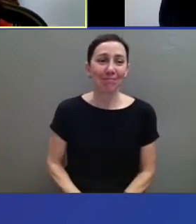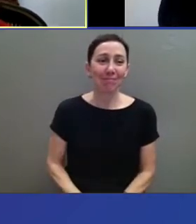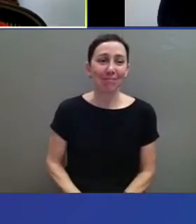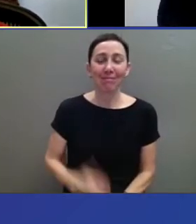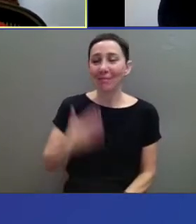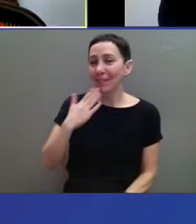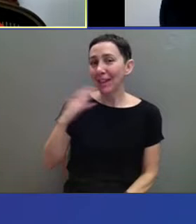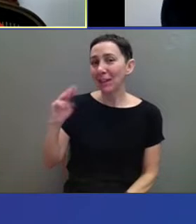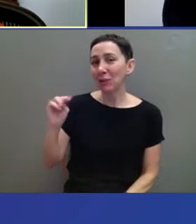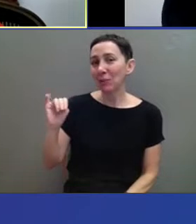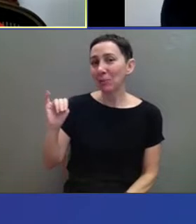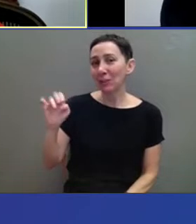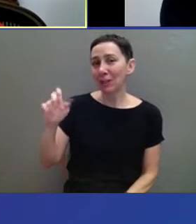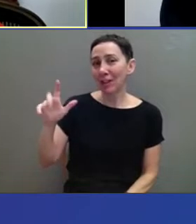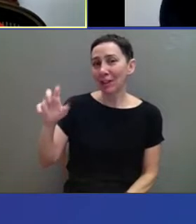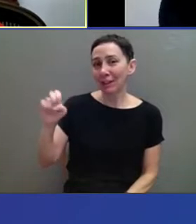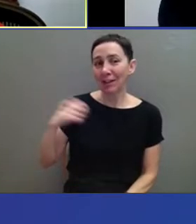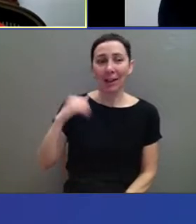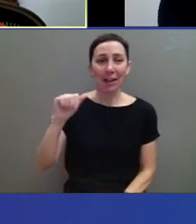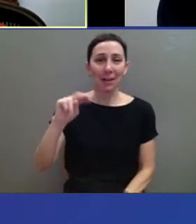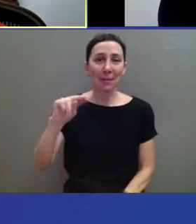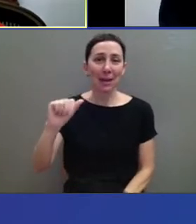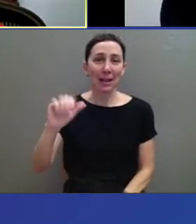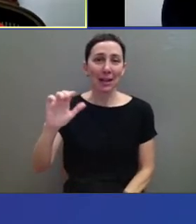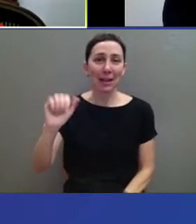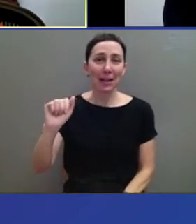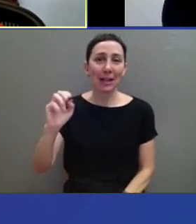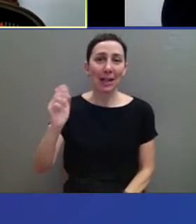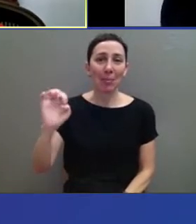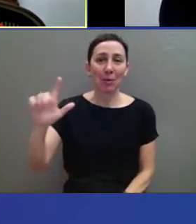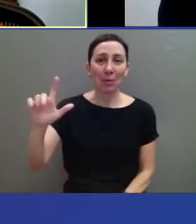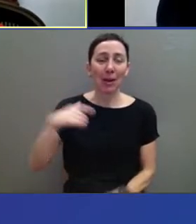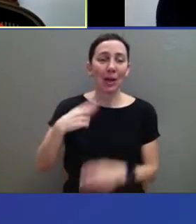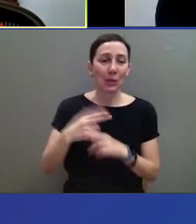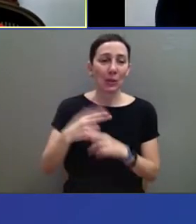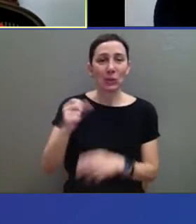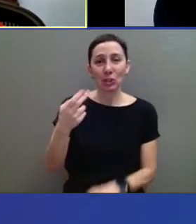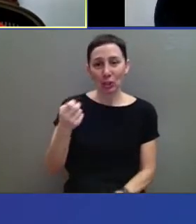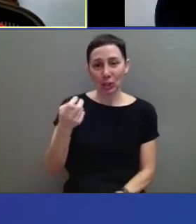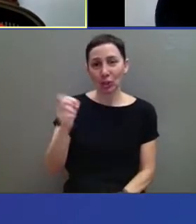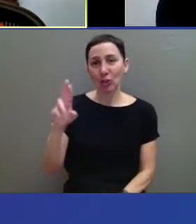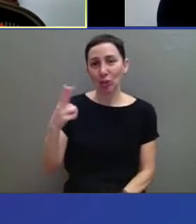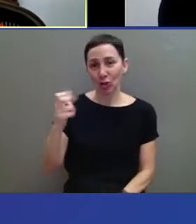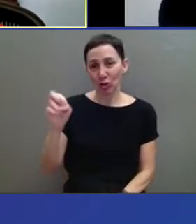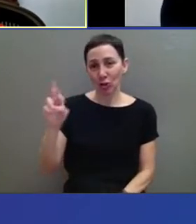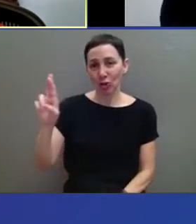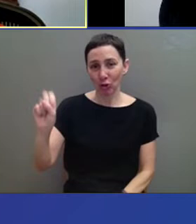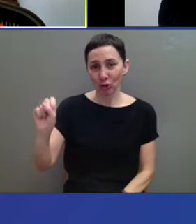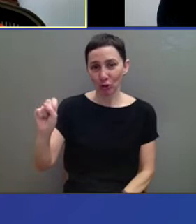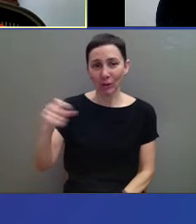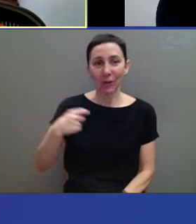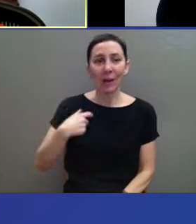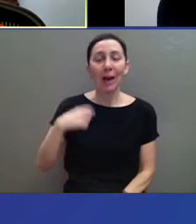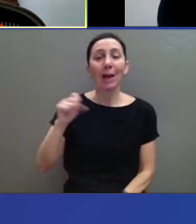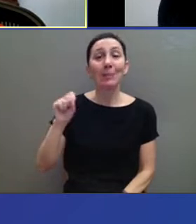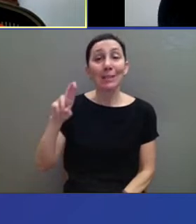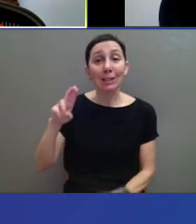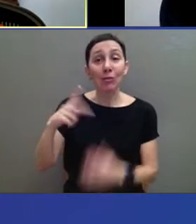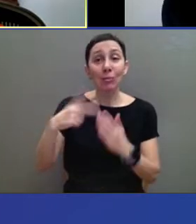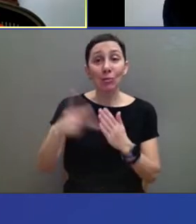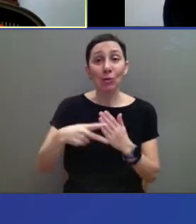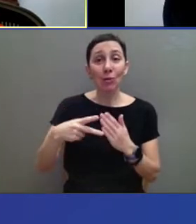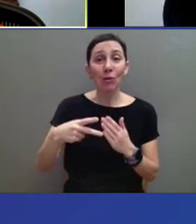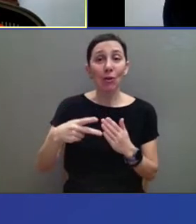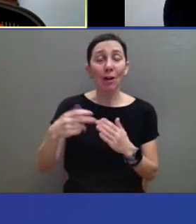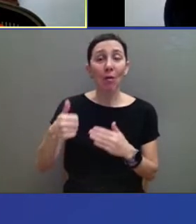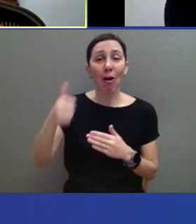Thanks, Michelle. My name's Anna Campbell. My pronouns are she, her, hers. I am the Senior Program Officer at the